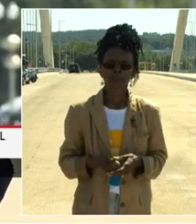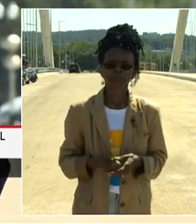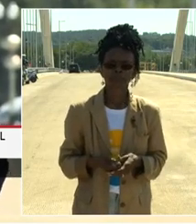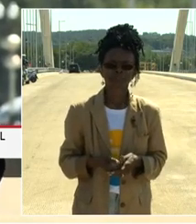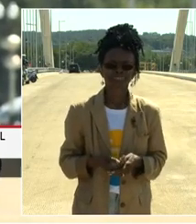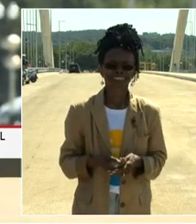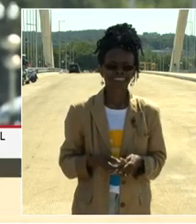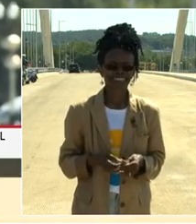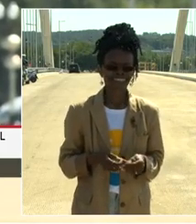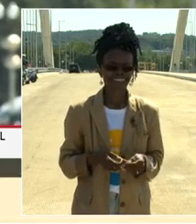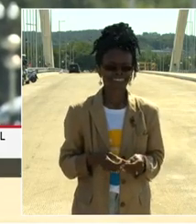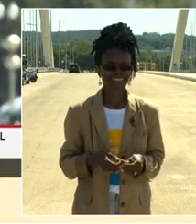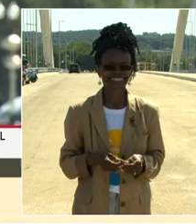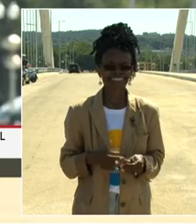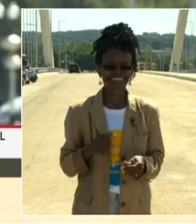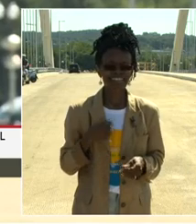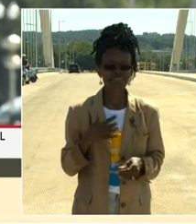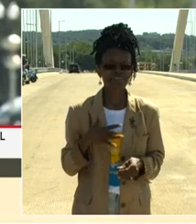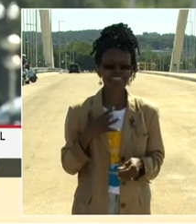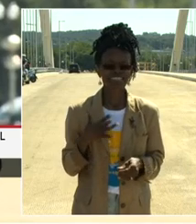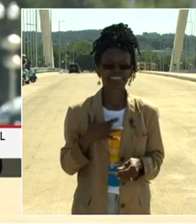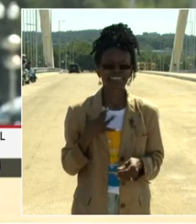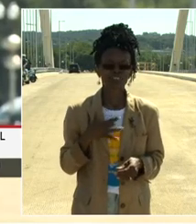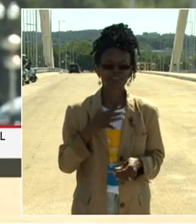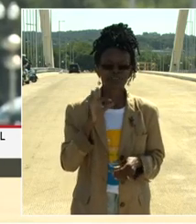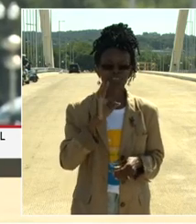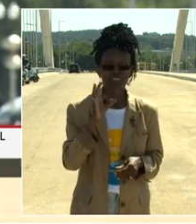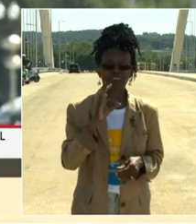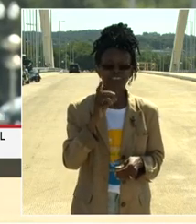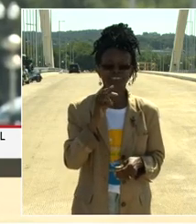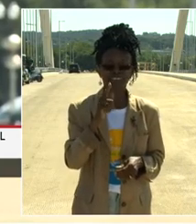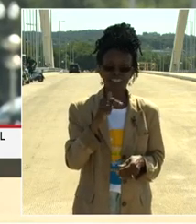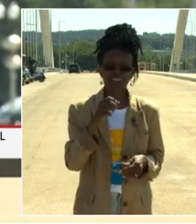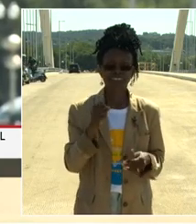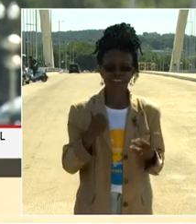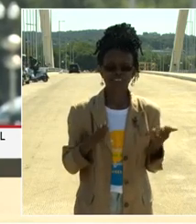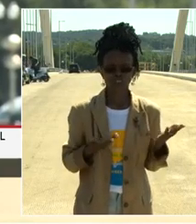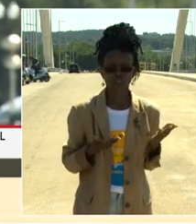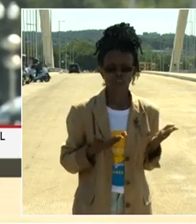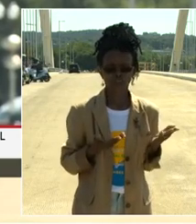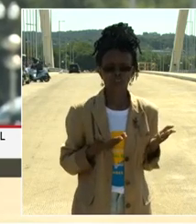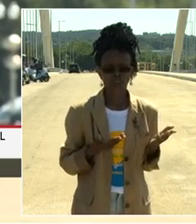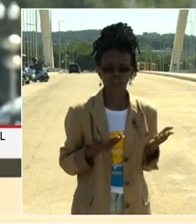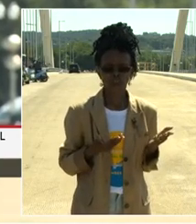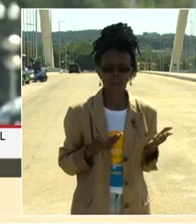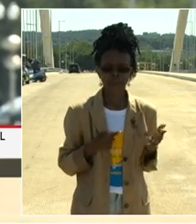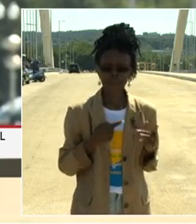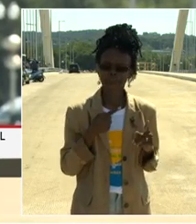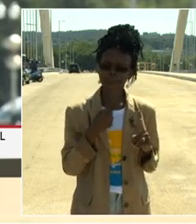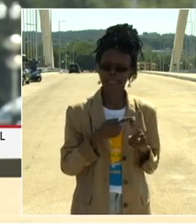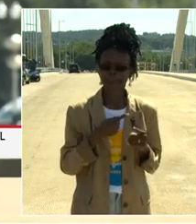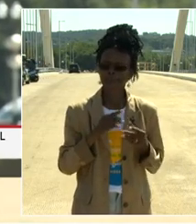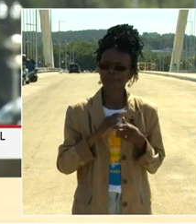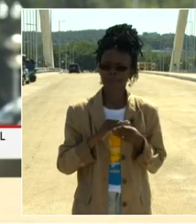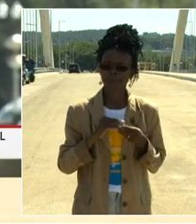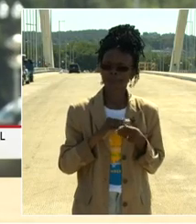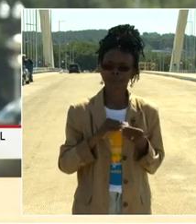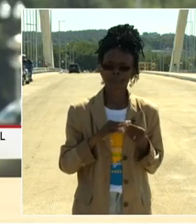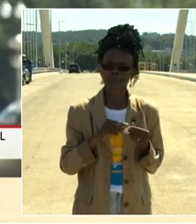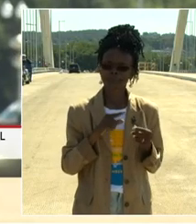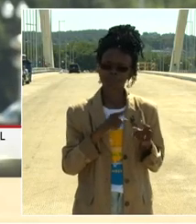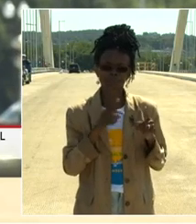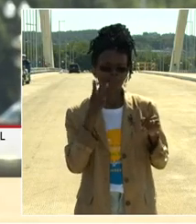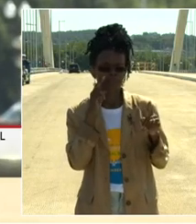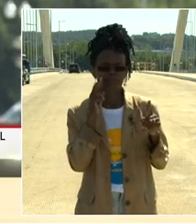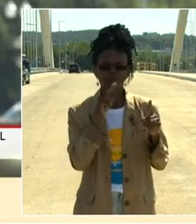And I think that if he were here, he would have said, we're still facing the rising sun of a